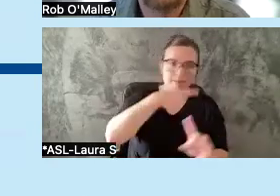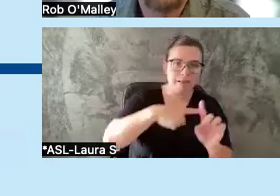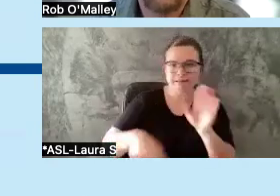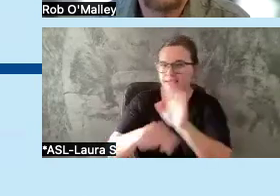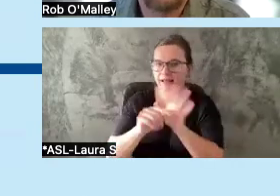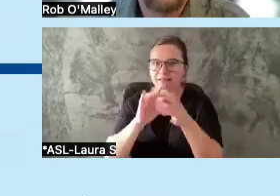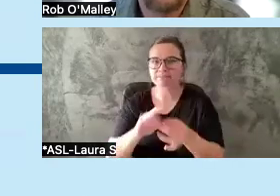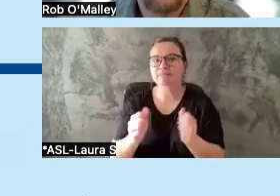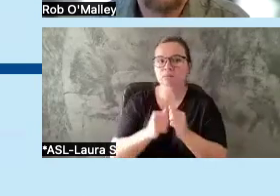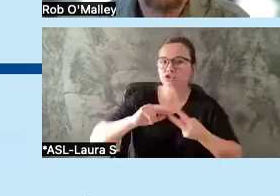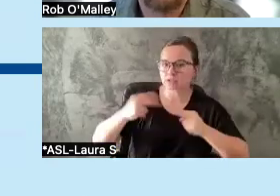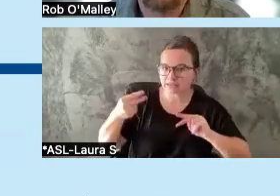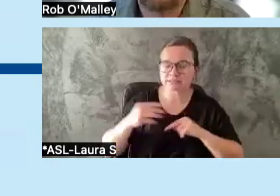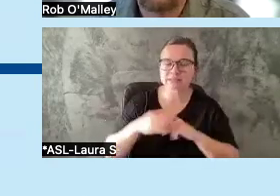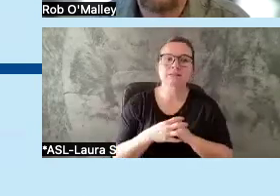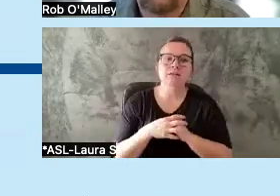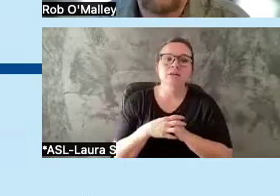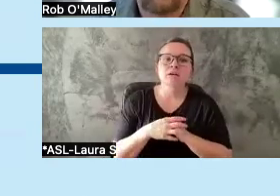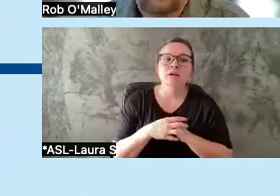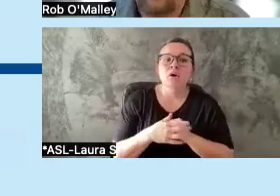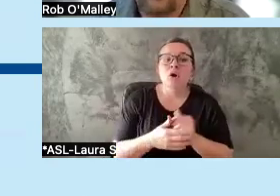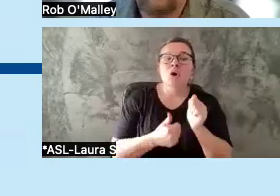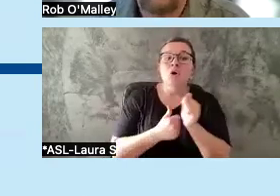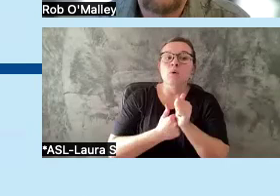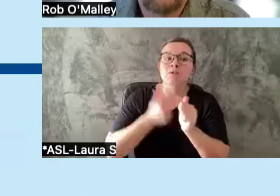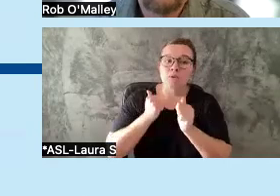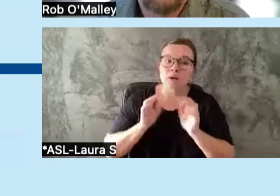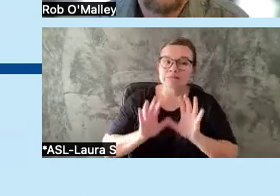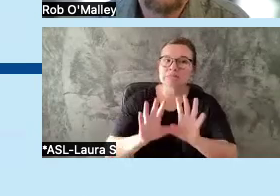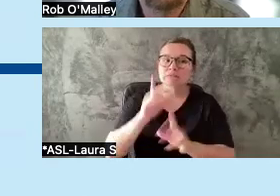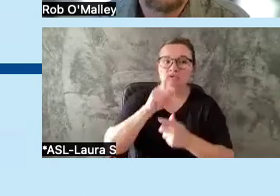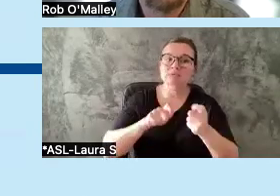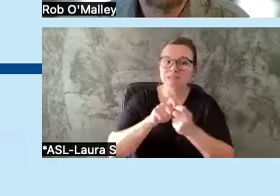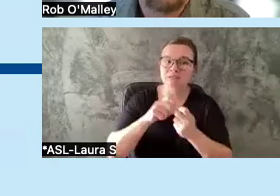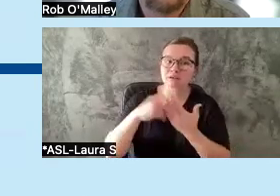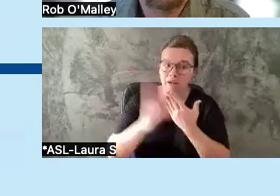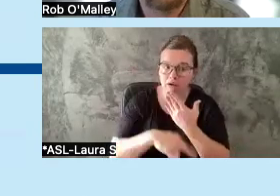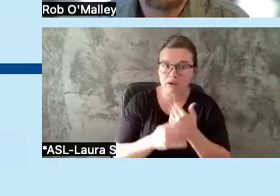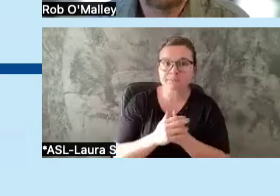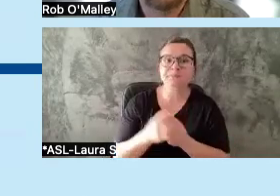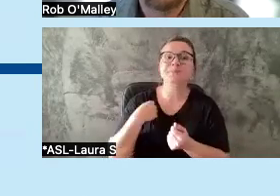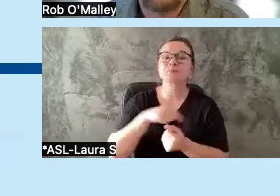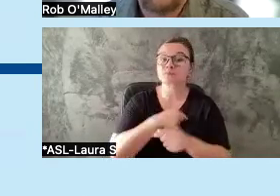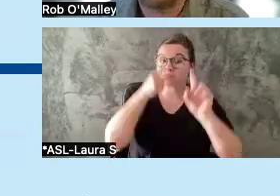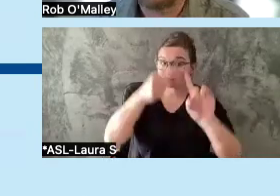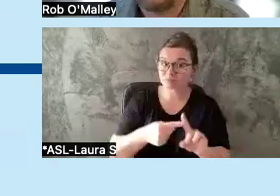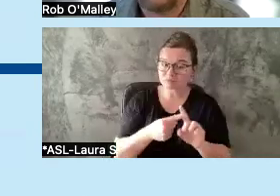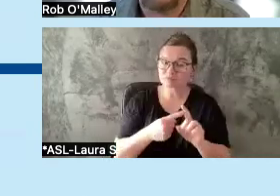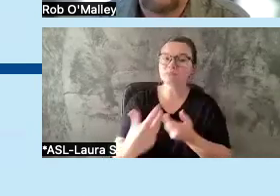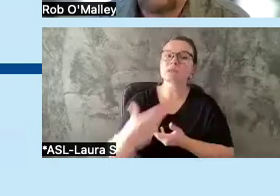about genetics. We try to avoid pushing for particular outcomes. We do strive to